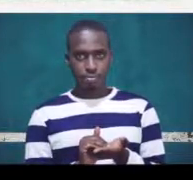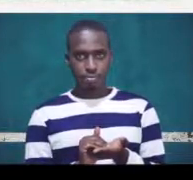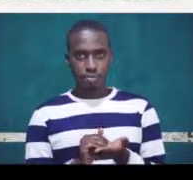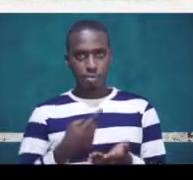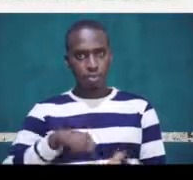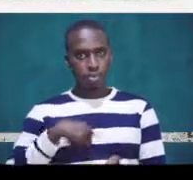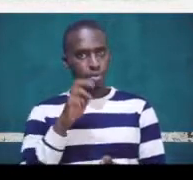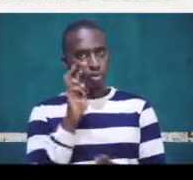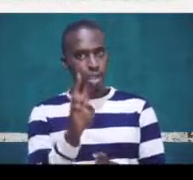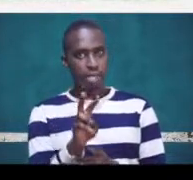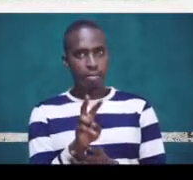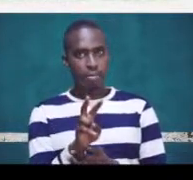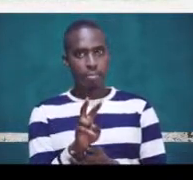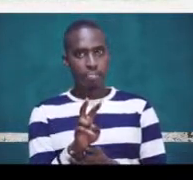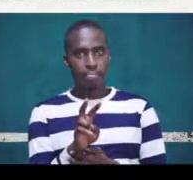looking at